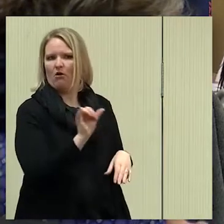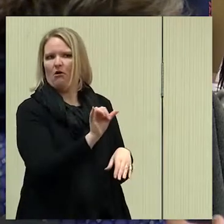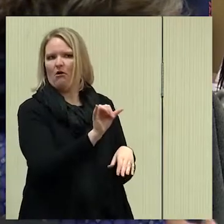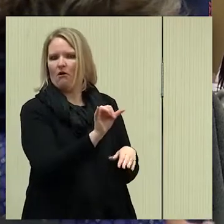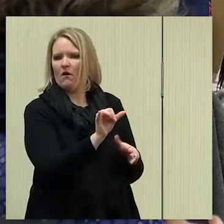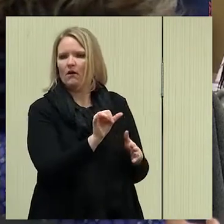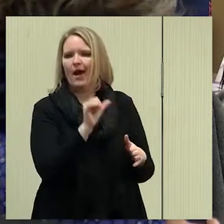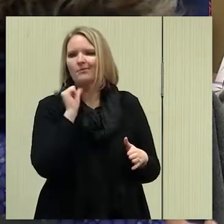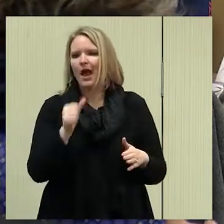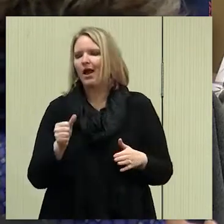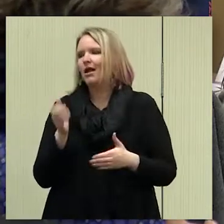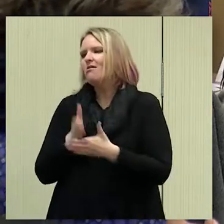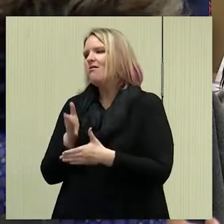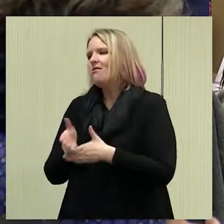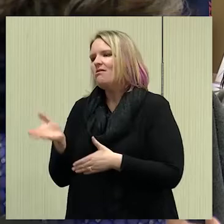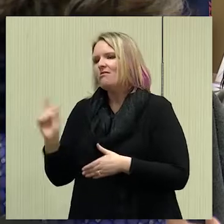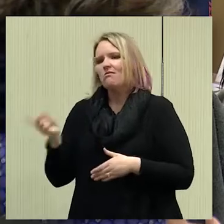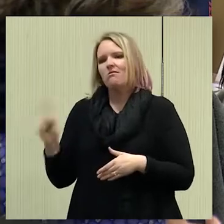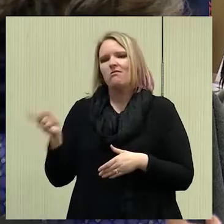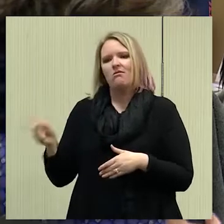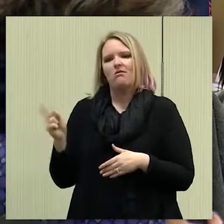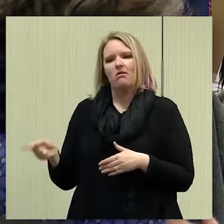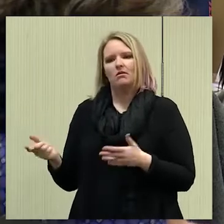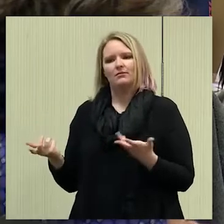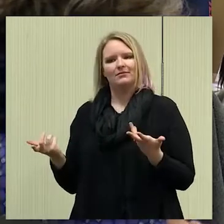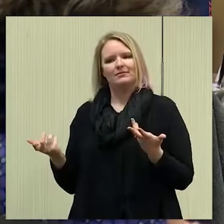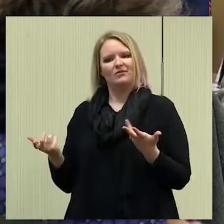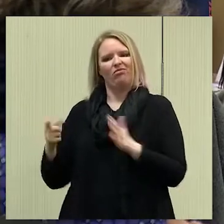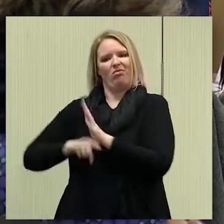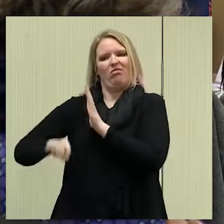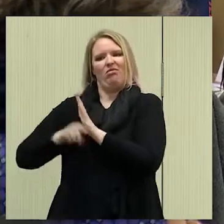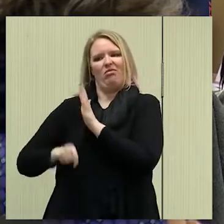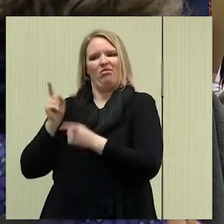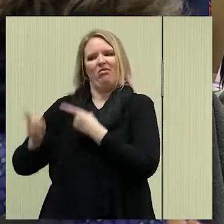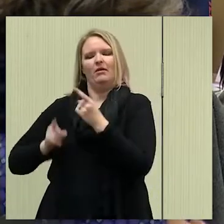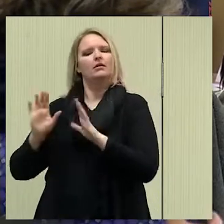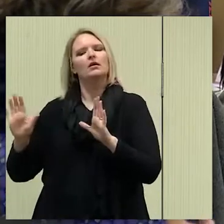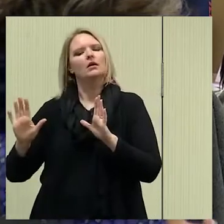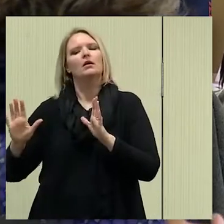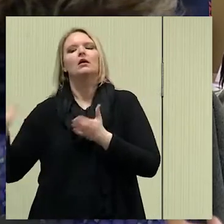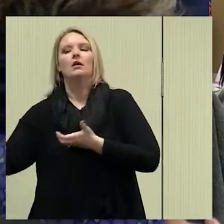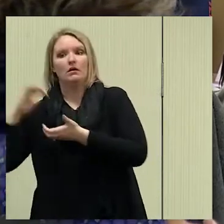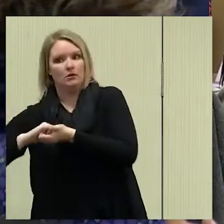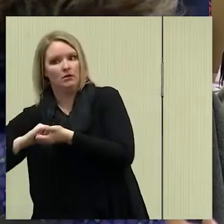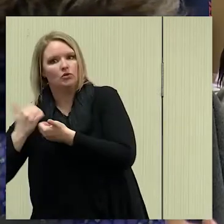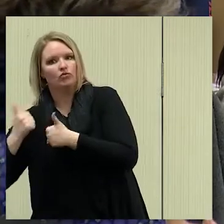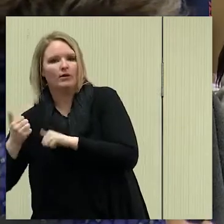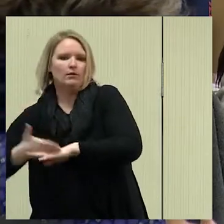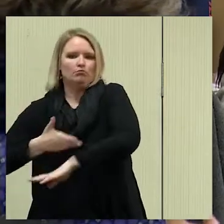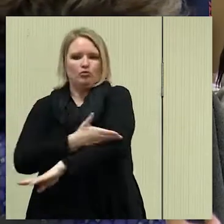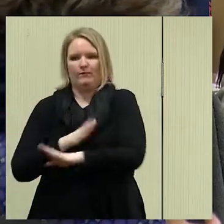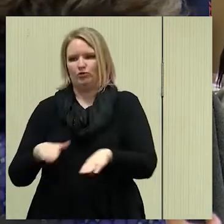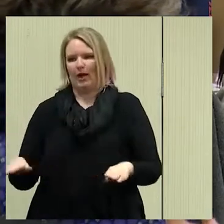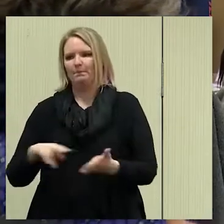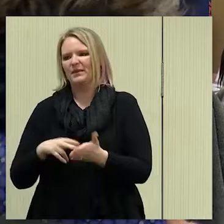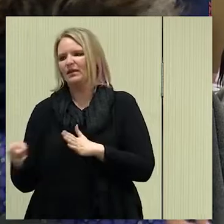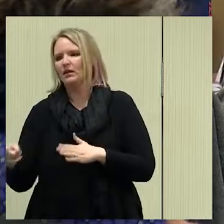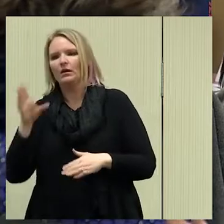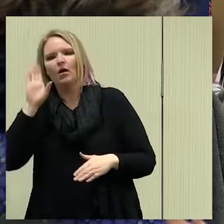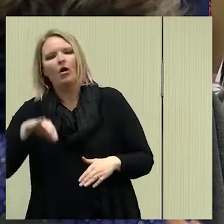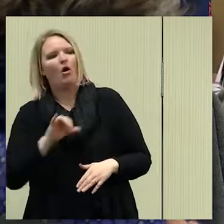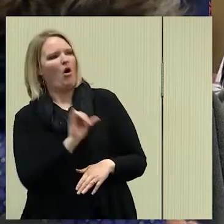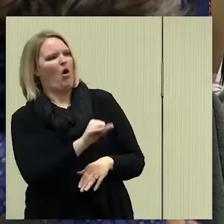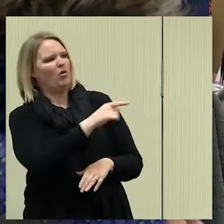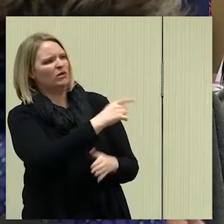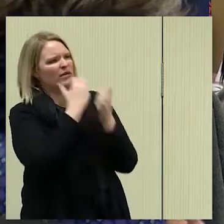just totally annoyed and frustrated with him or her, but you're trying to work together for the better of the child. And Absolutely. it makes them know that you